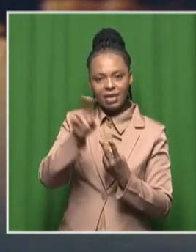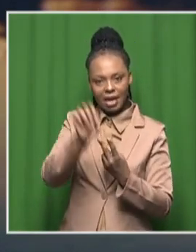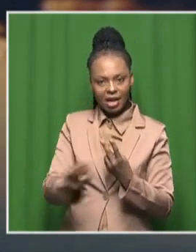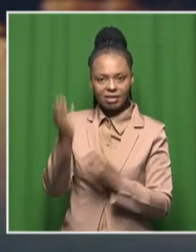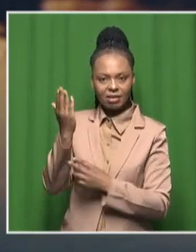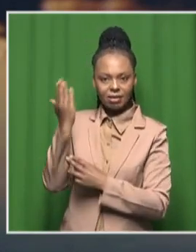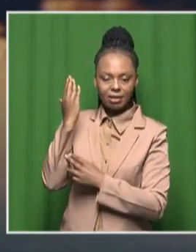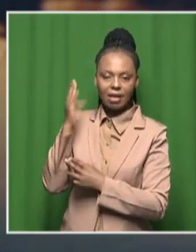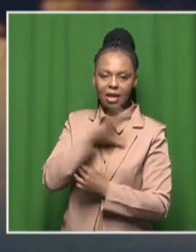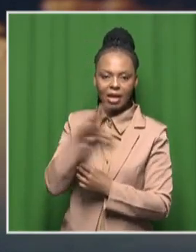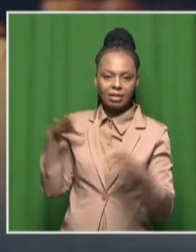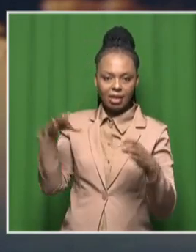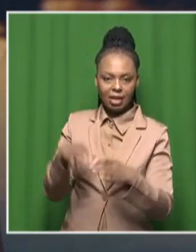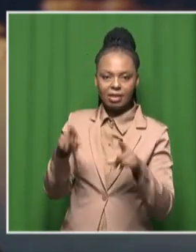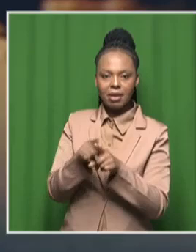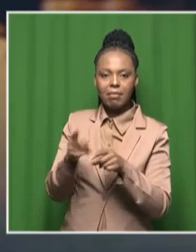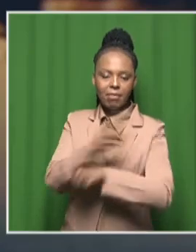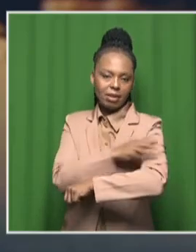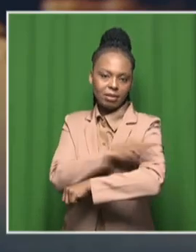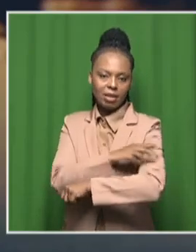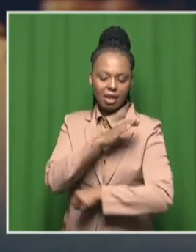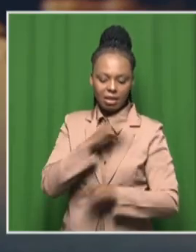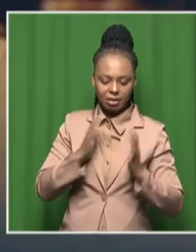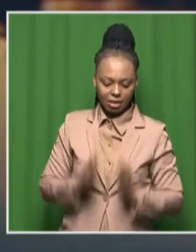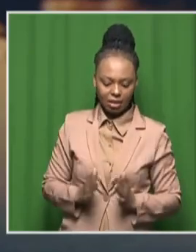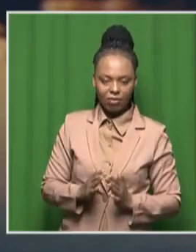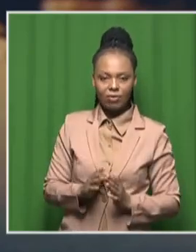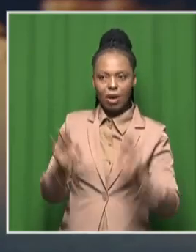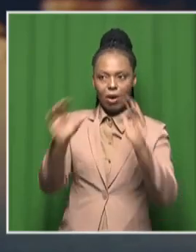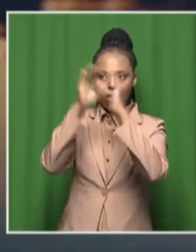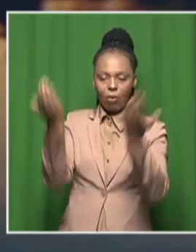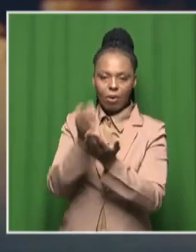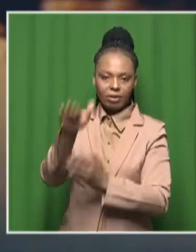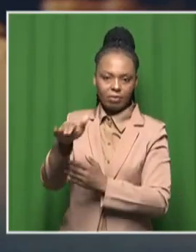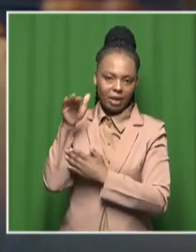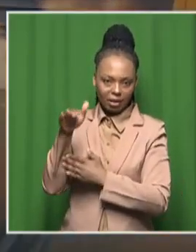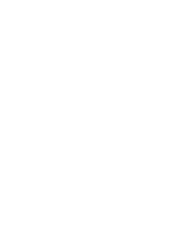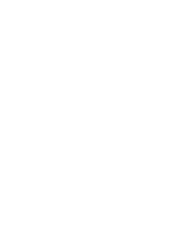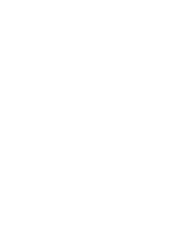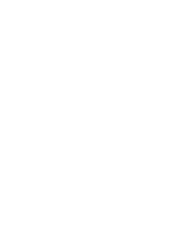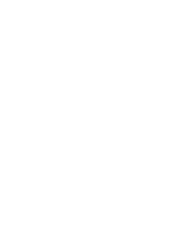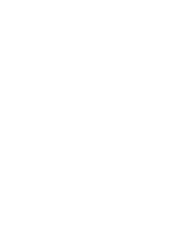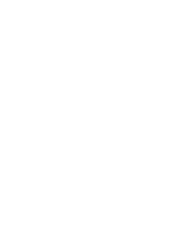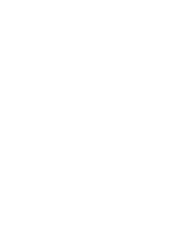Director of the World Bank. This is as part of our continuing Women's Feature this August.